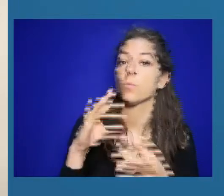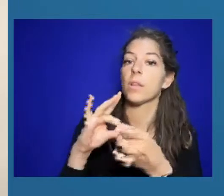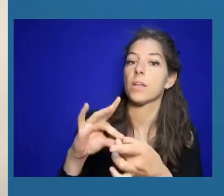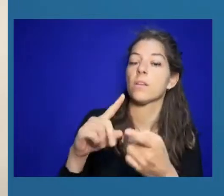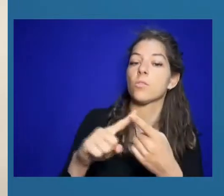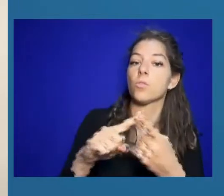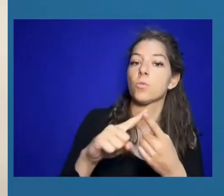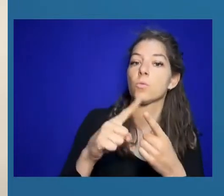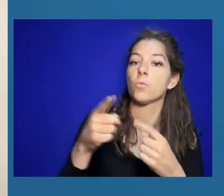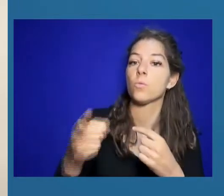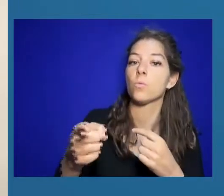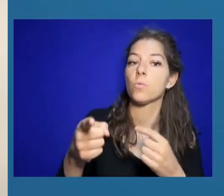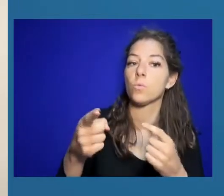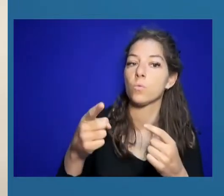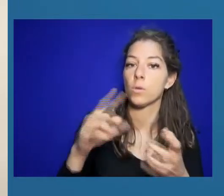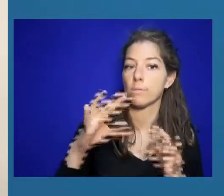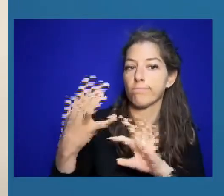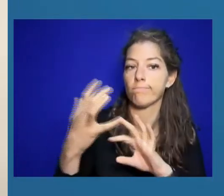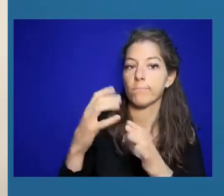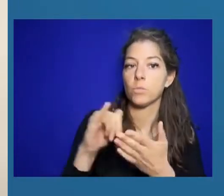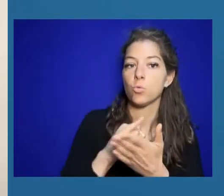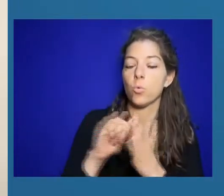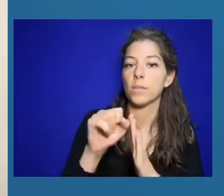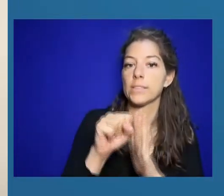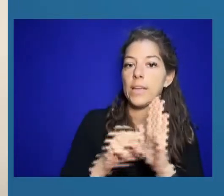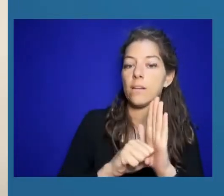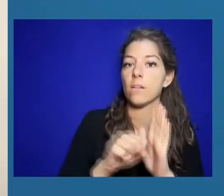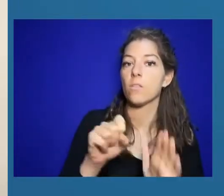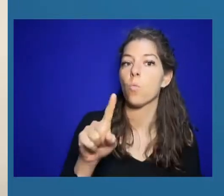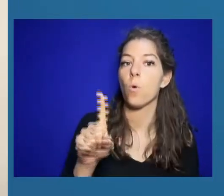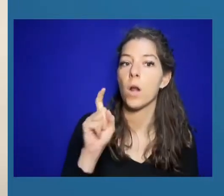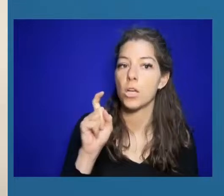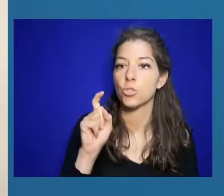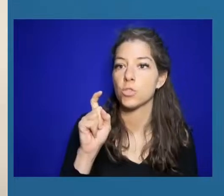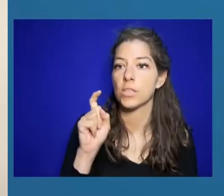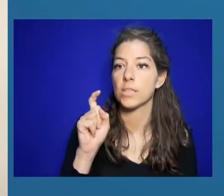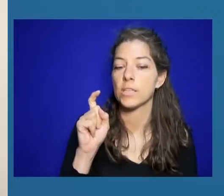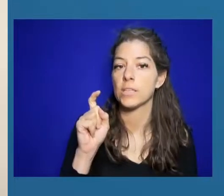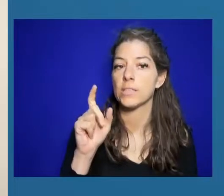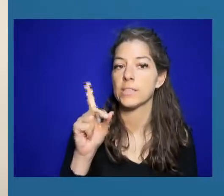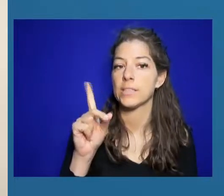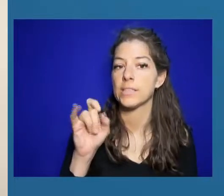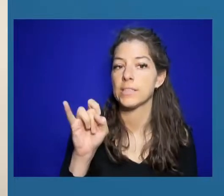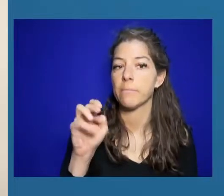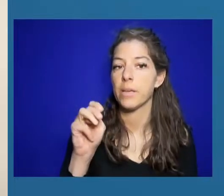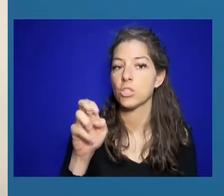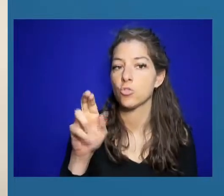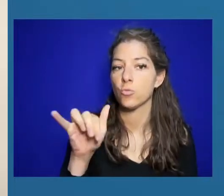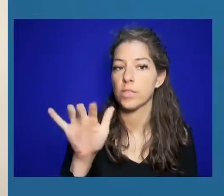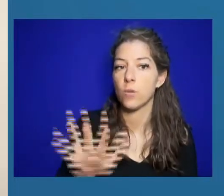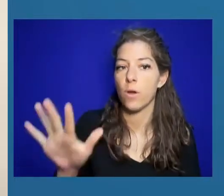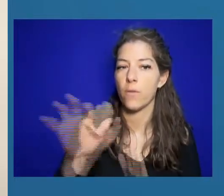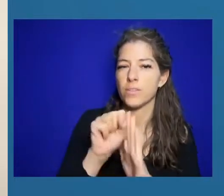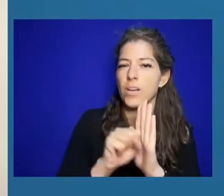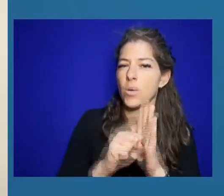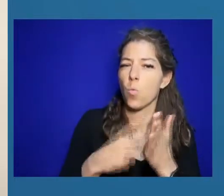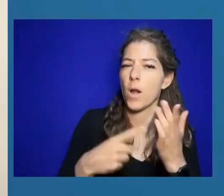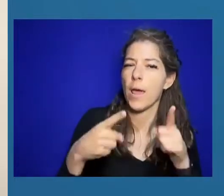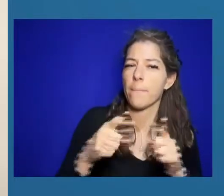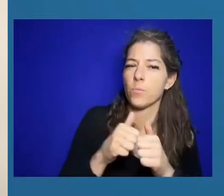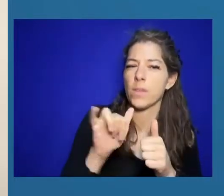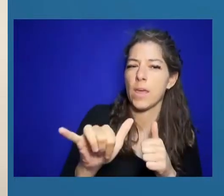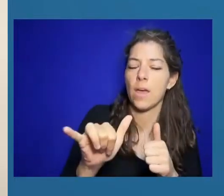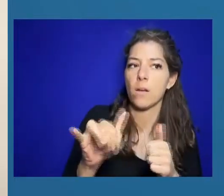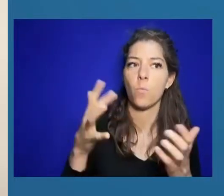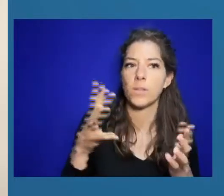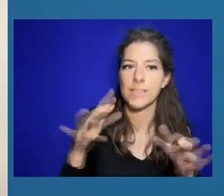mishap that happened in New York State with regards to the 100 pot dispensaries around the state, what exactly happened there, and what's the course of action